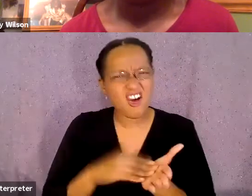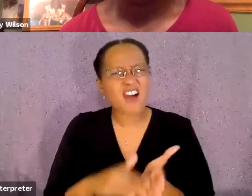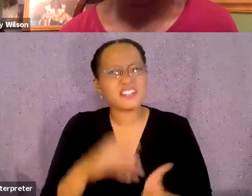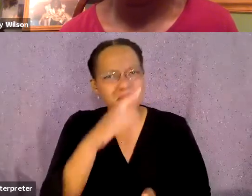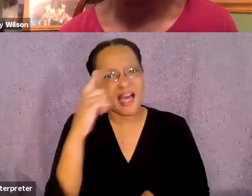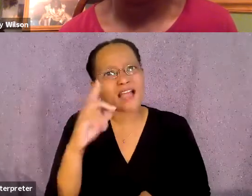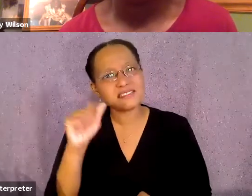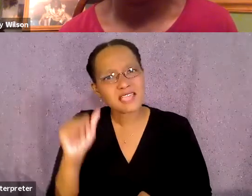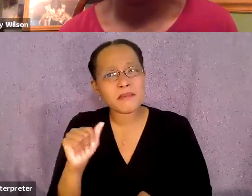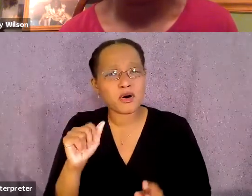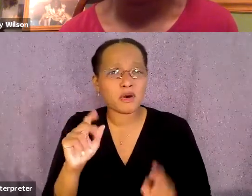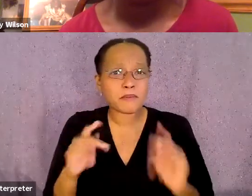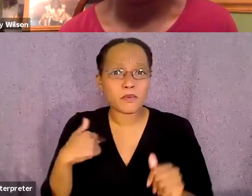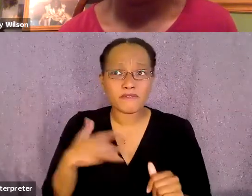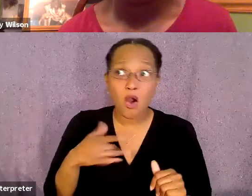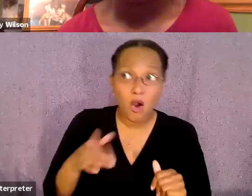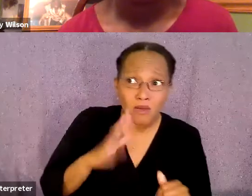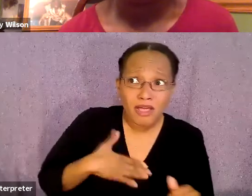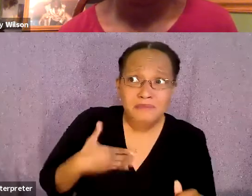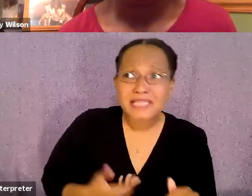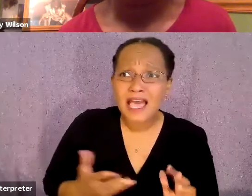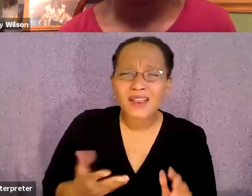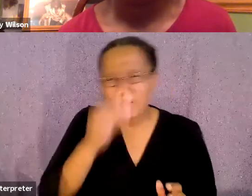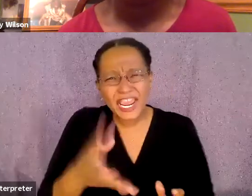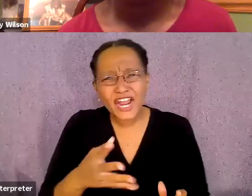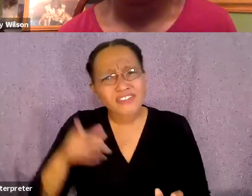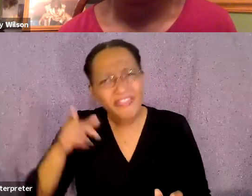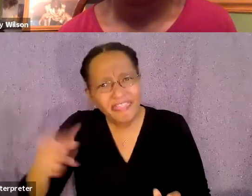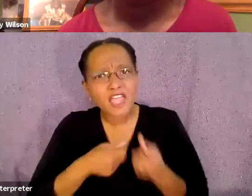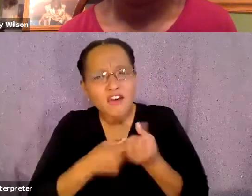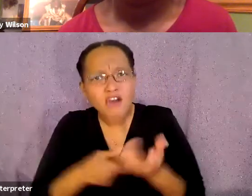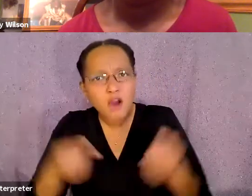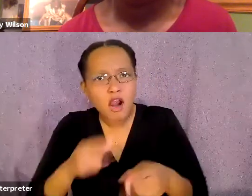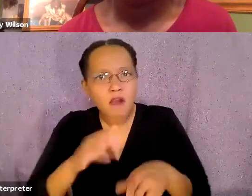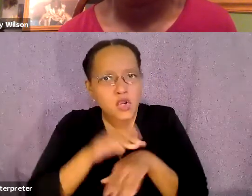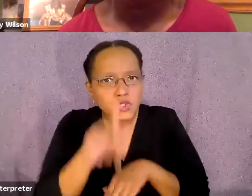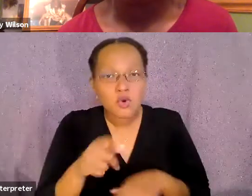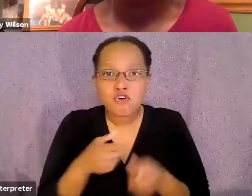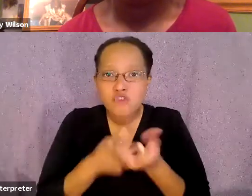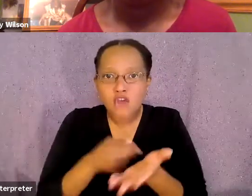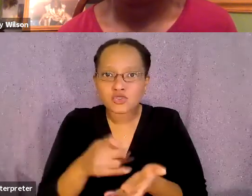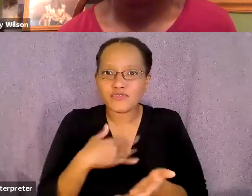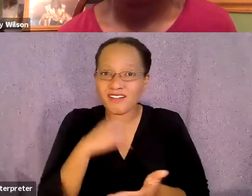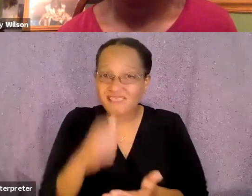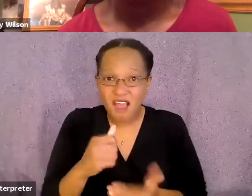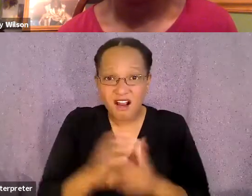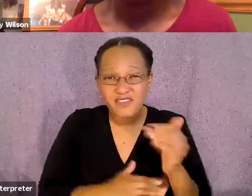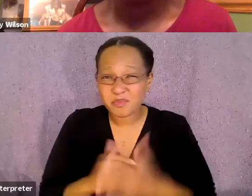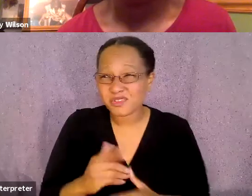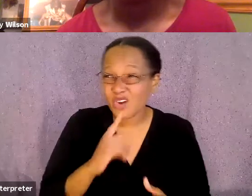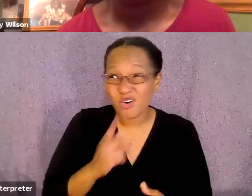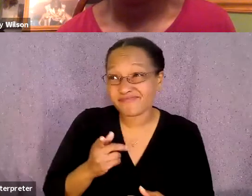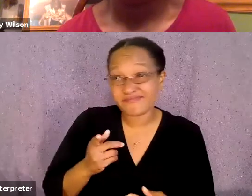upset? Who cares if they get upset? They did something that harmed you or made you uncomfortable, you know, and like a better phrase, screw them, you know, like screw